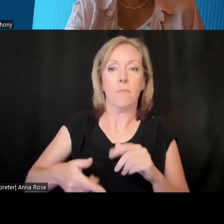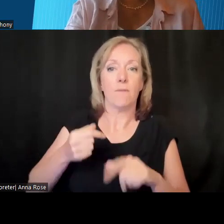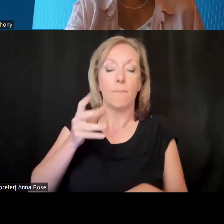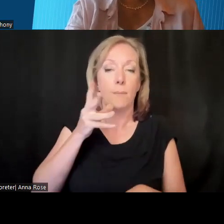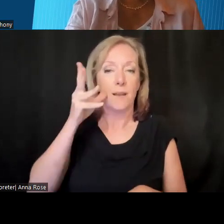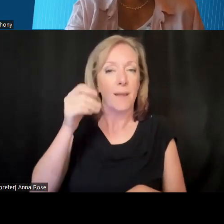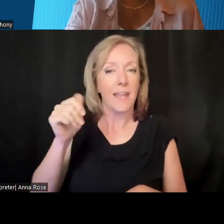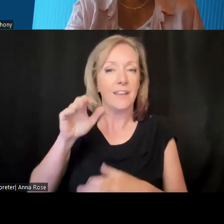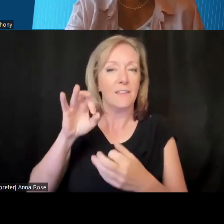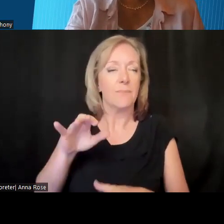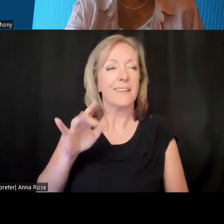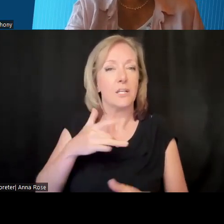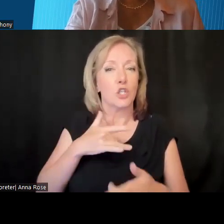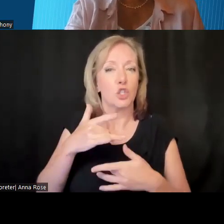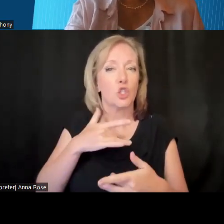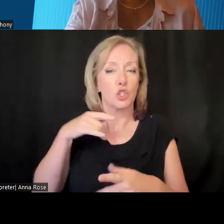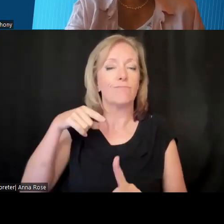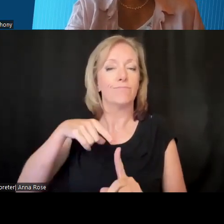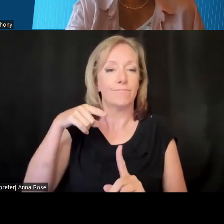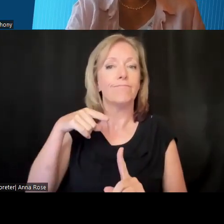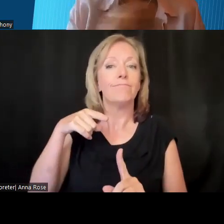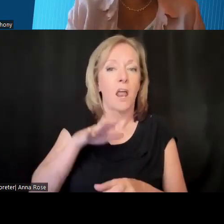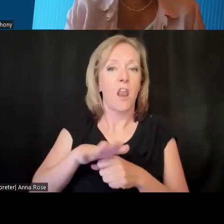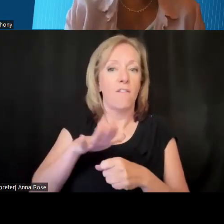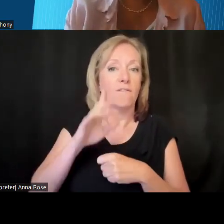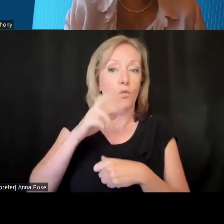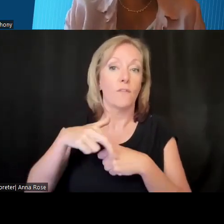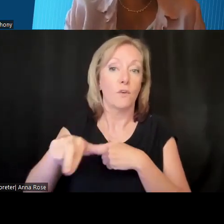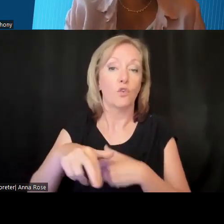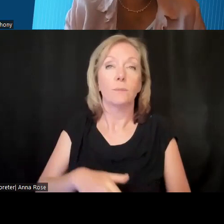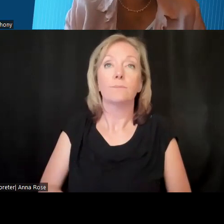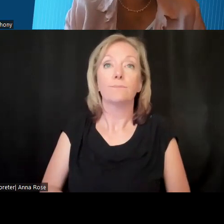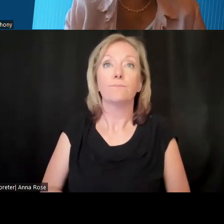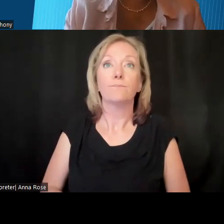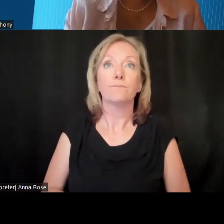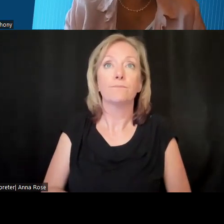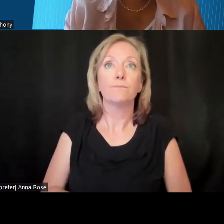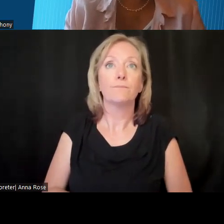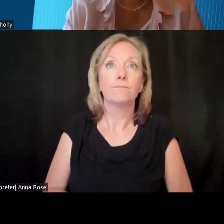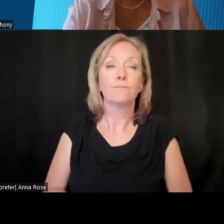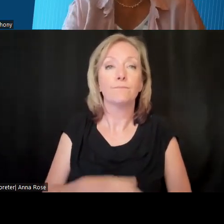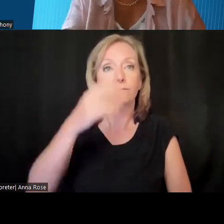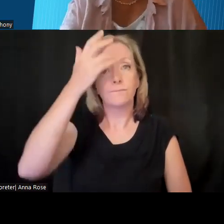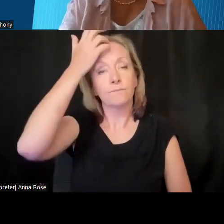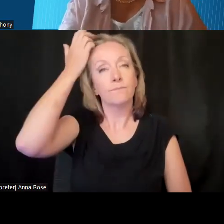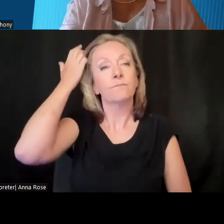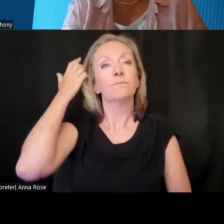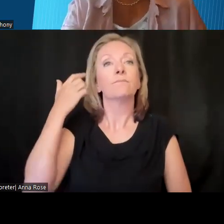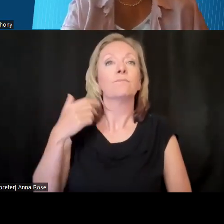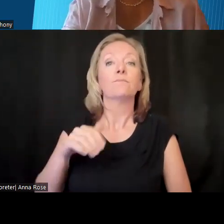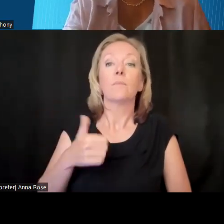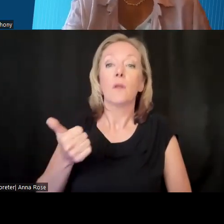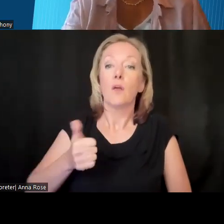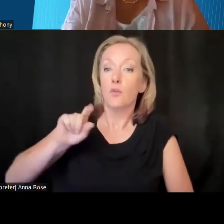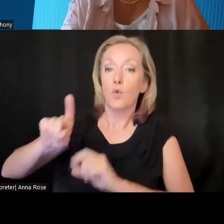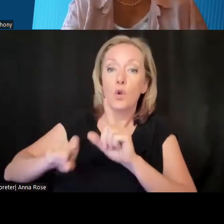and our hearing screening forms in Colorado, is grounds for referral, next step referral. So other questions